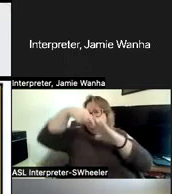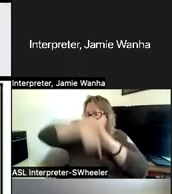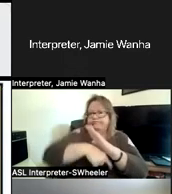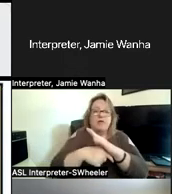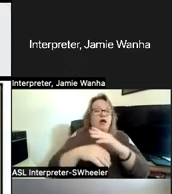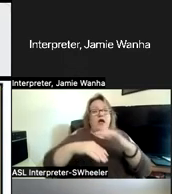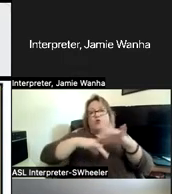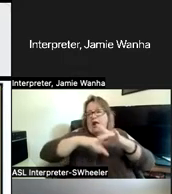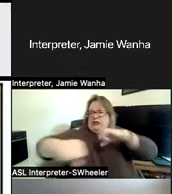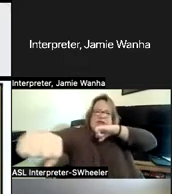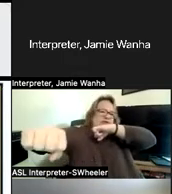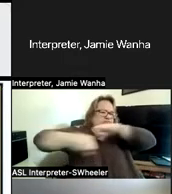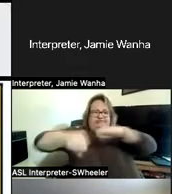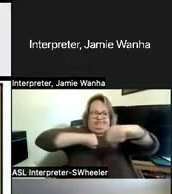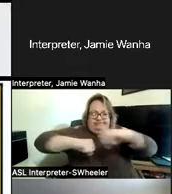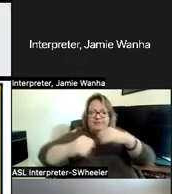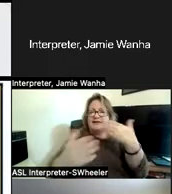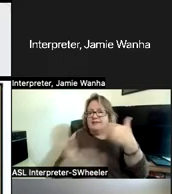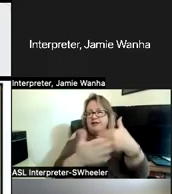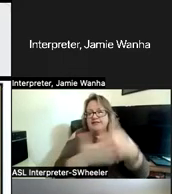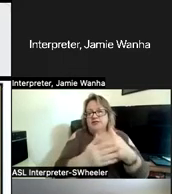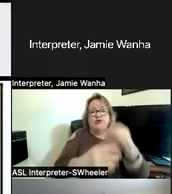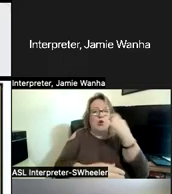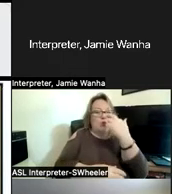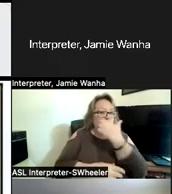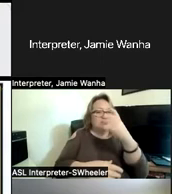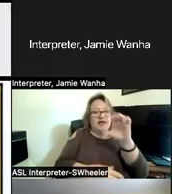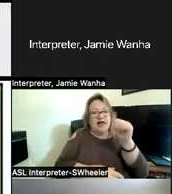shaking because of the proximity to the Rose Canyon Fault.